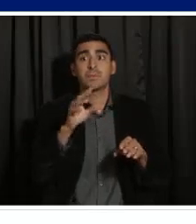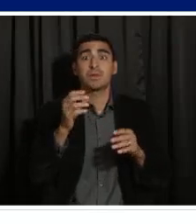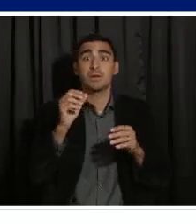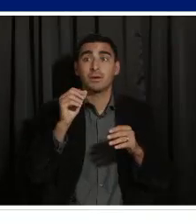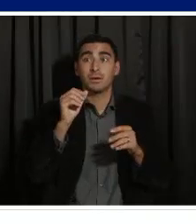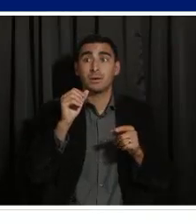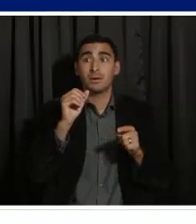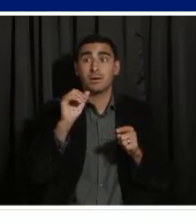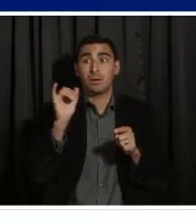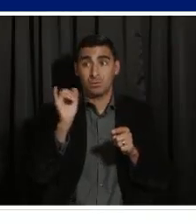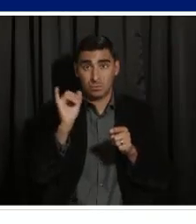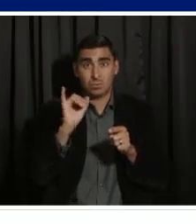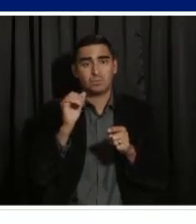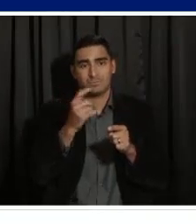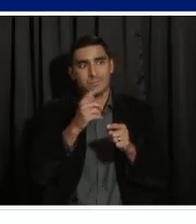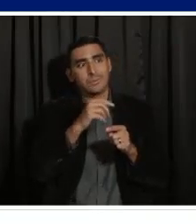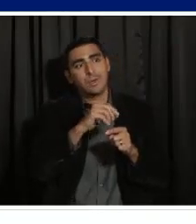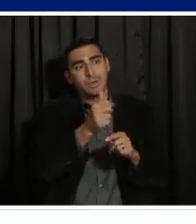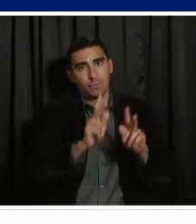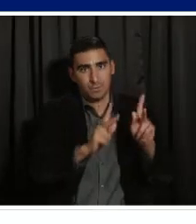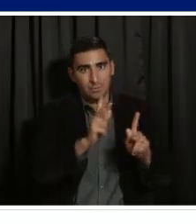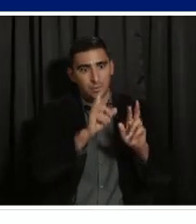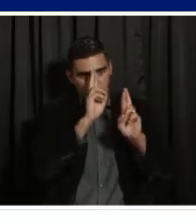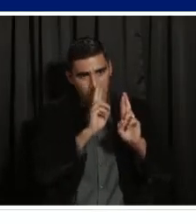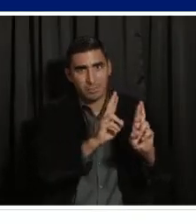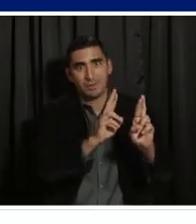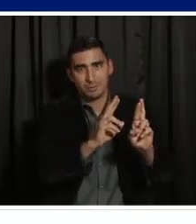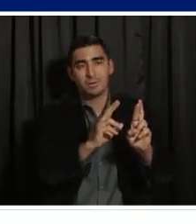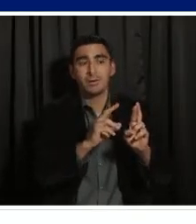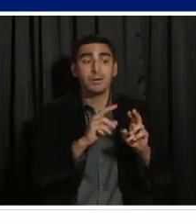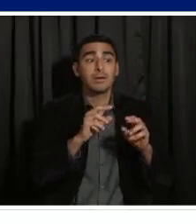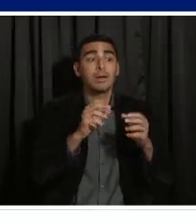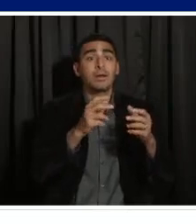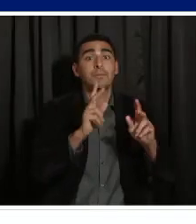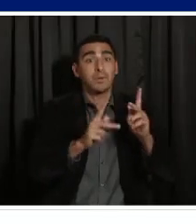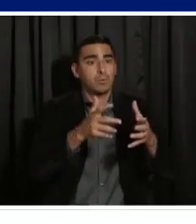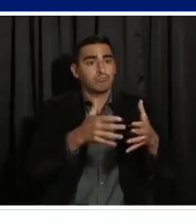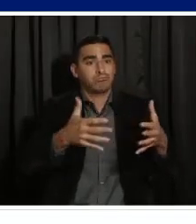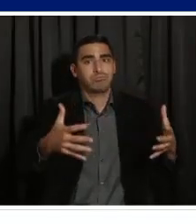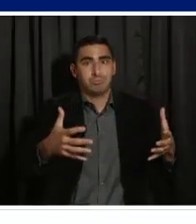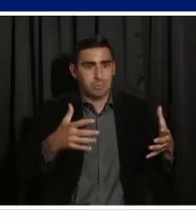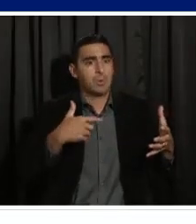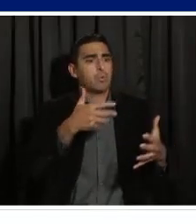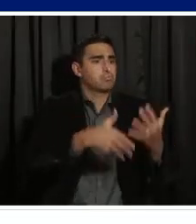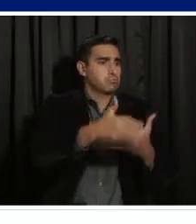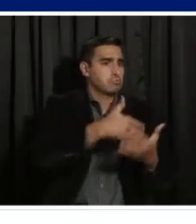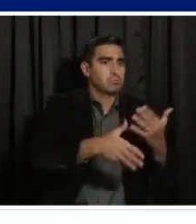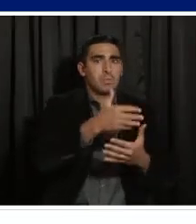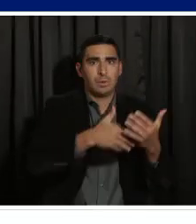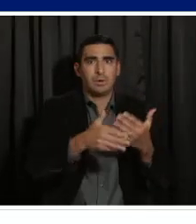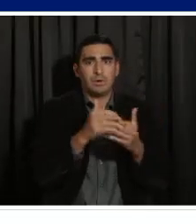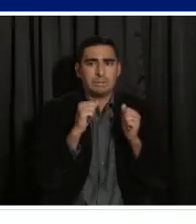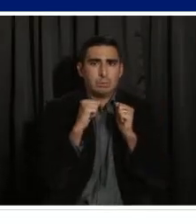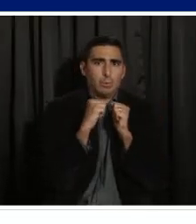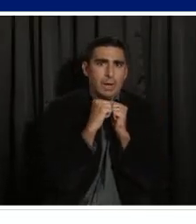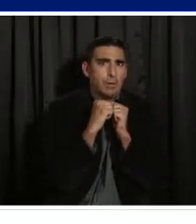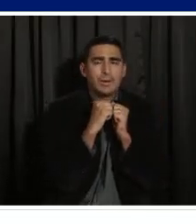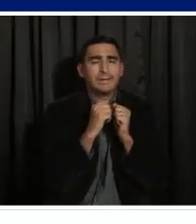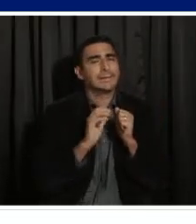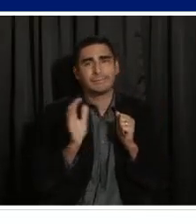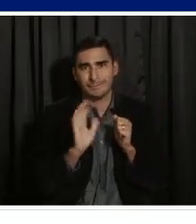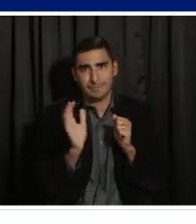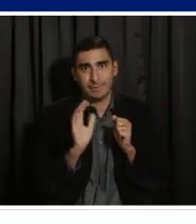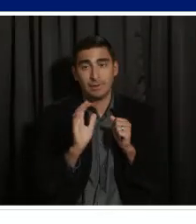respect for your neighbors is important, and that means avoiding large indoor crowded events. And of course, even more important for you, get tested if